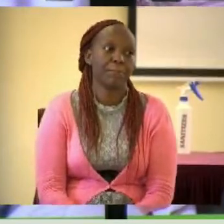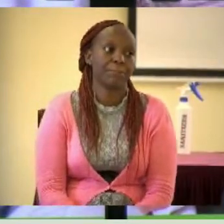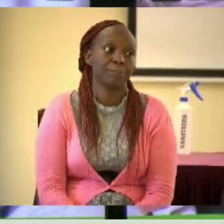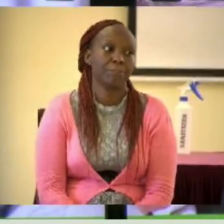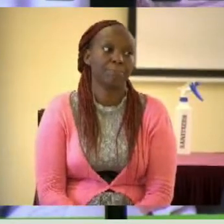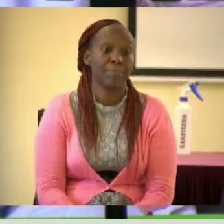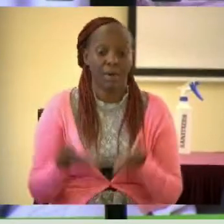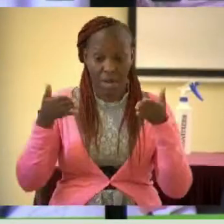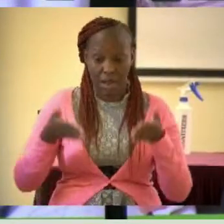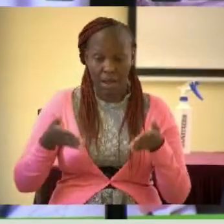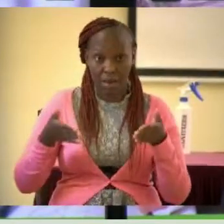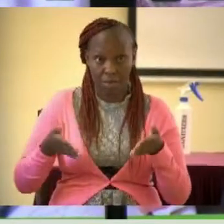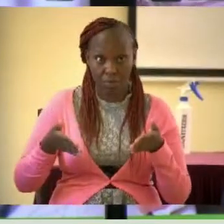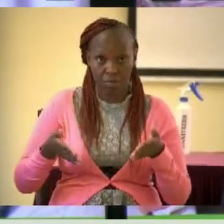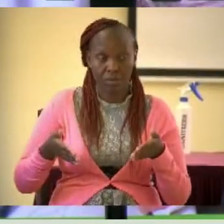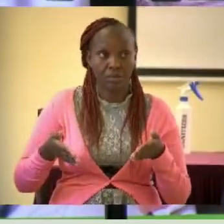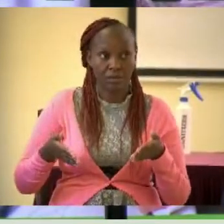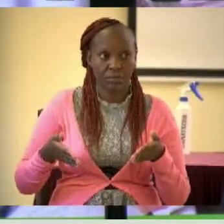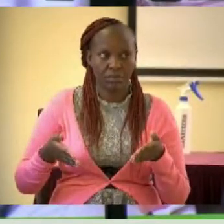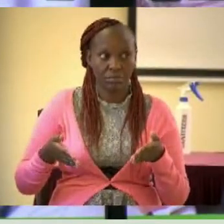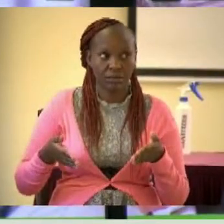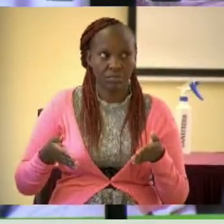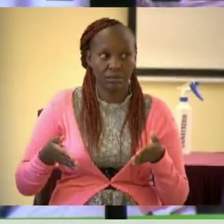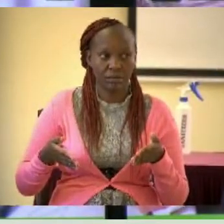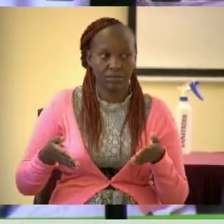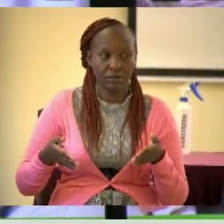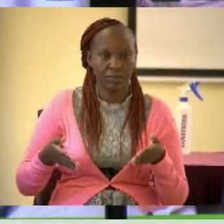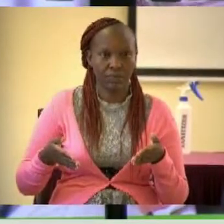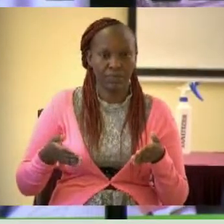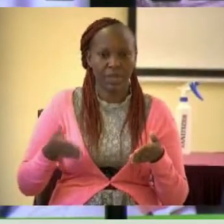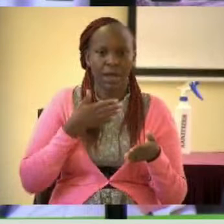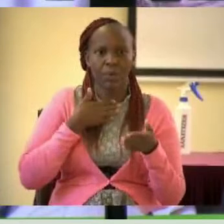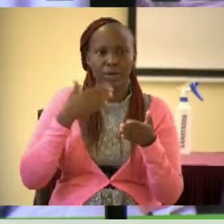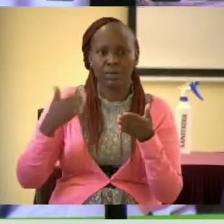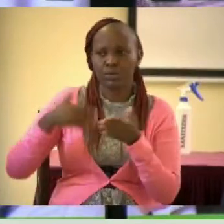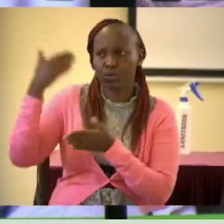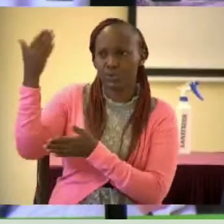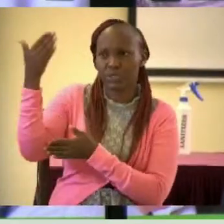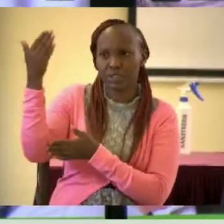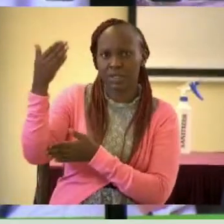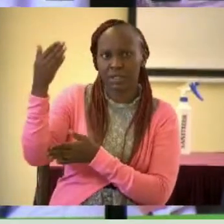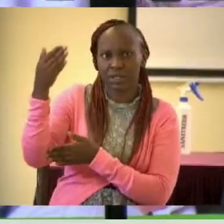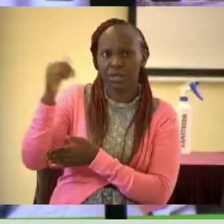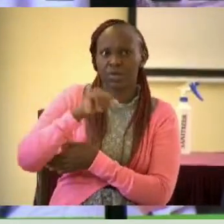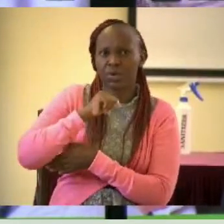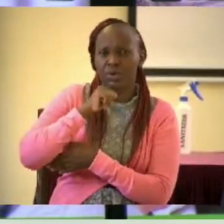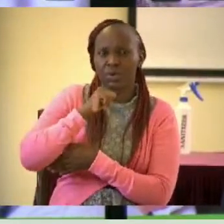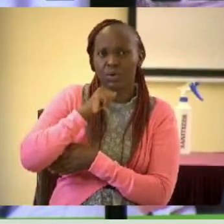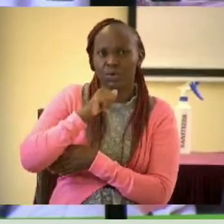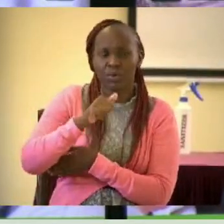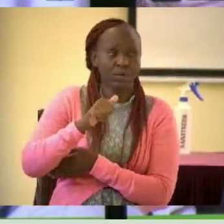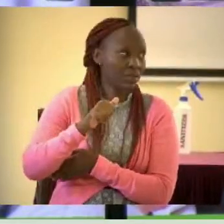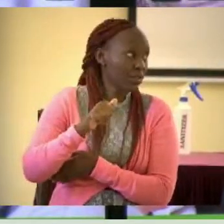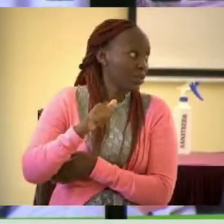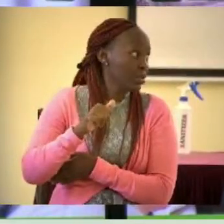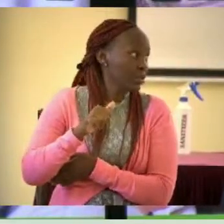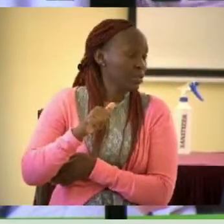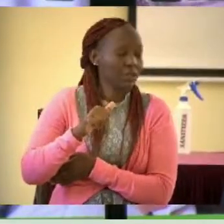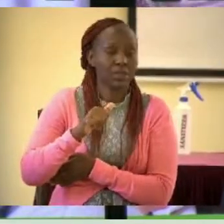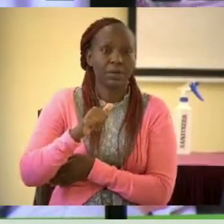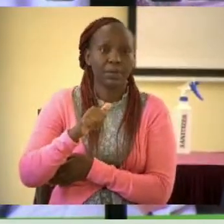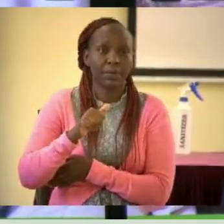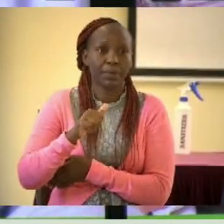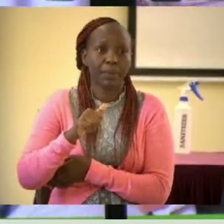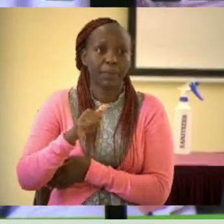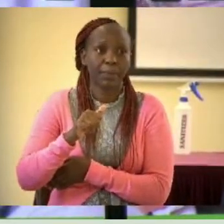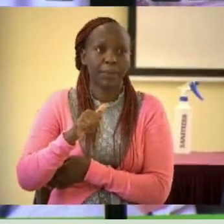Now, I would want to almost present it, not really verbatim, by the Vice